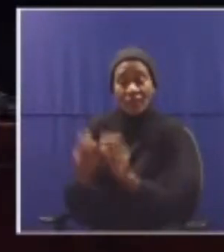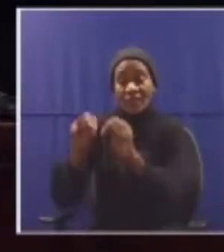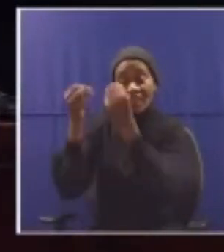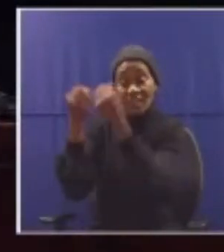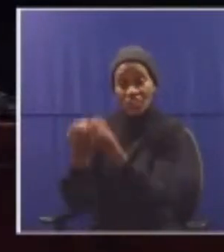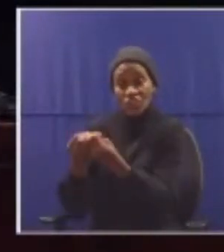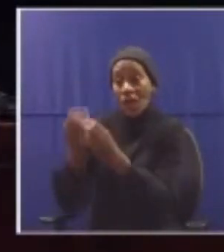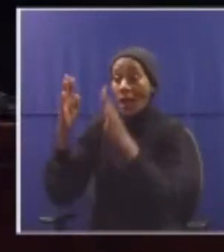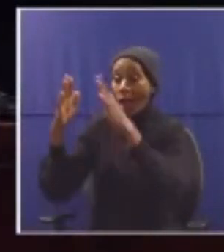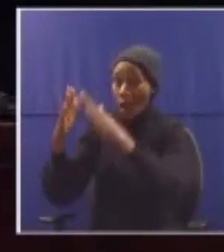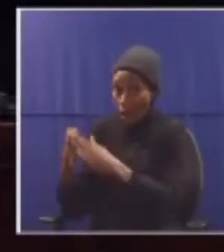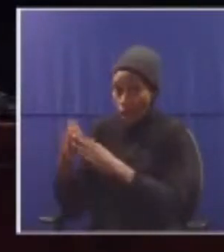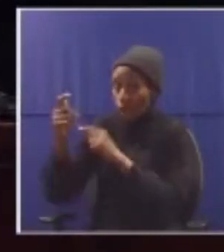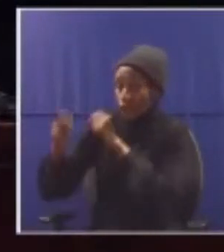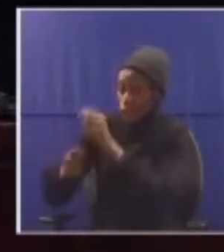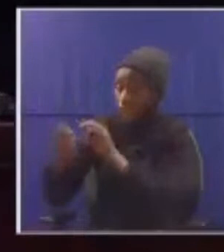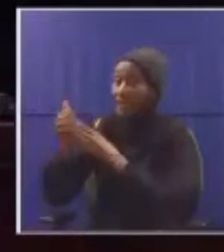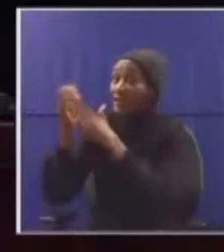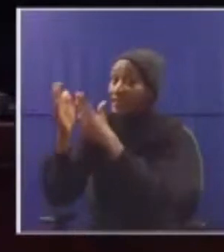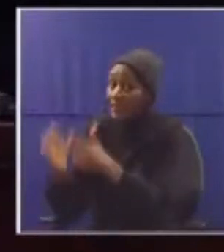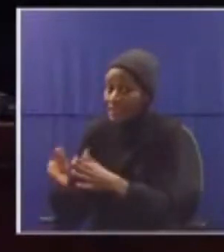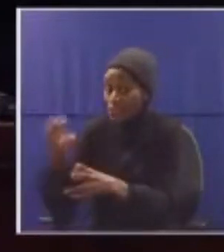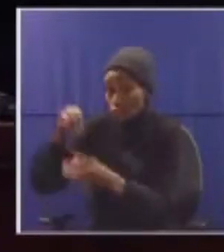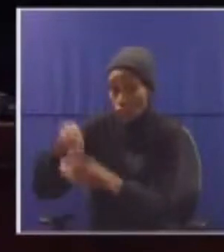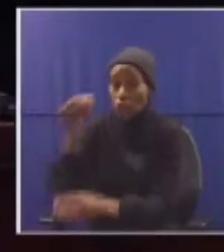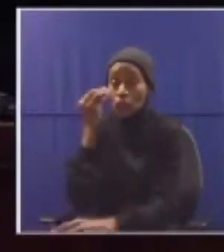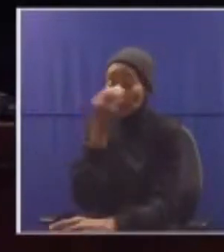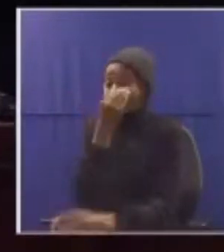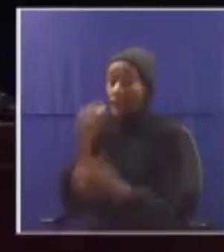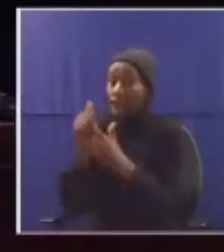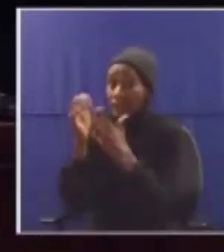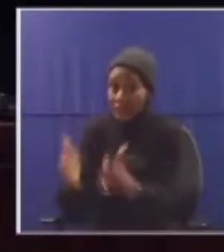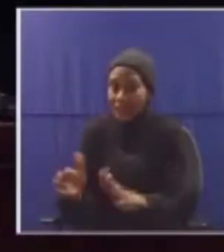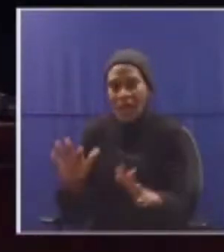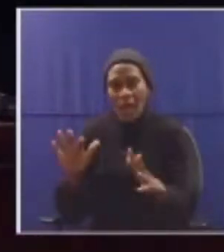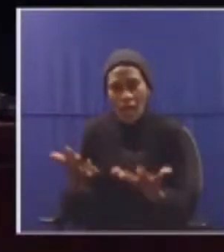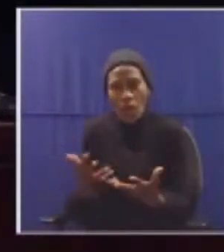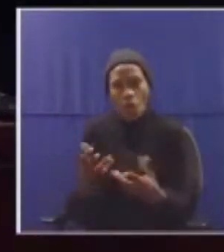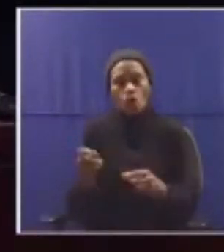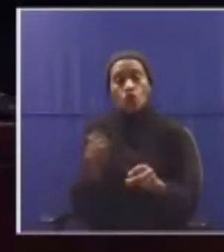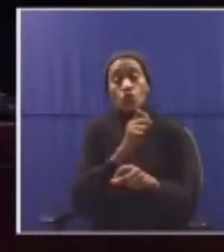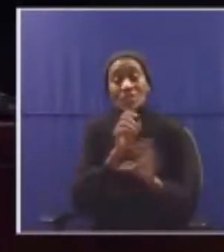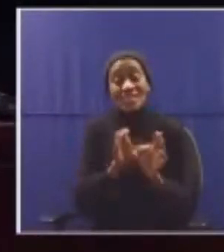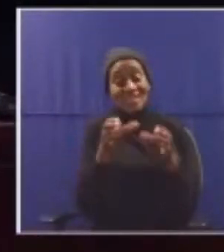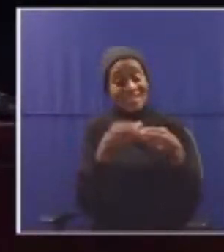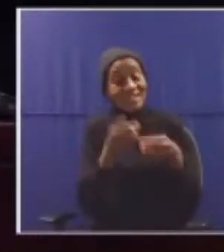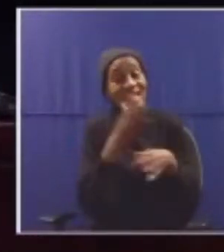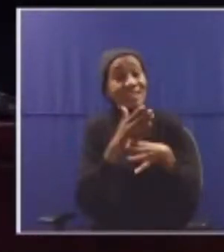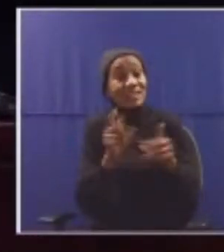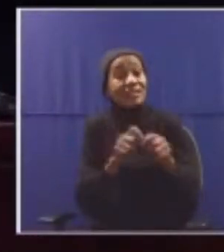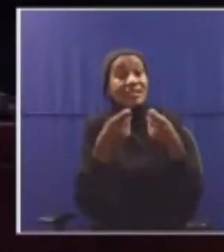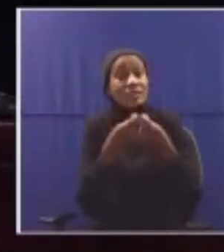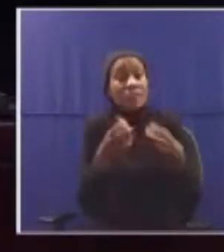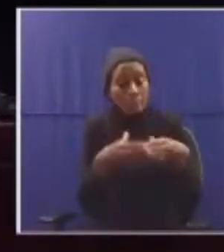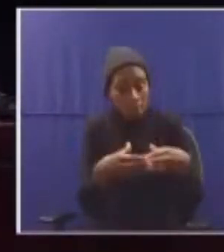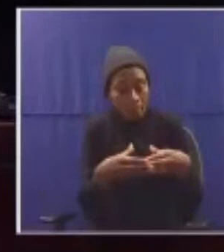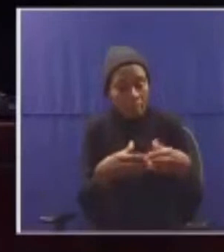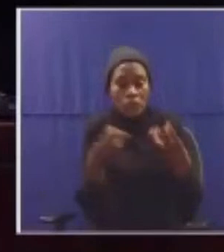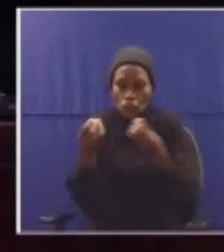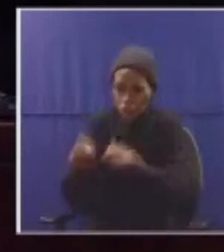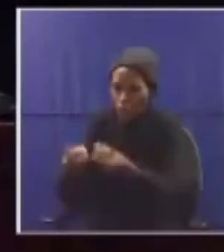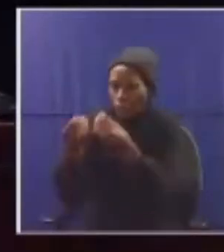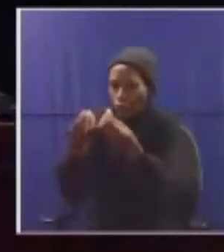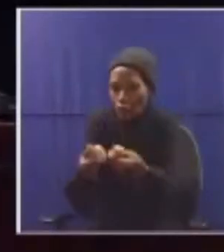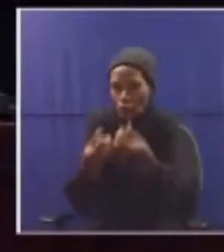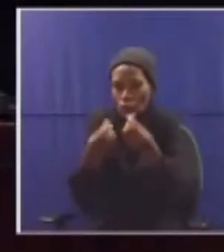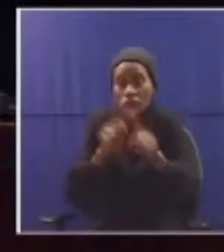House of Traditional and Khoisan leaders through the Inter-Ministerial Task Team to address challenges